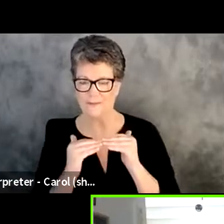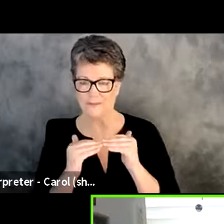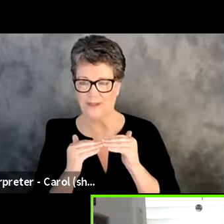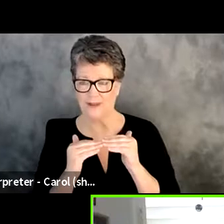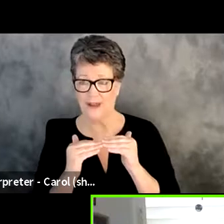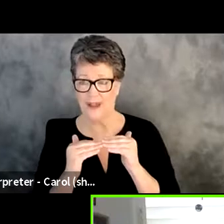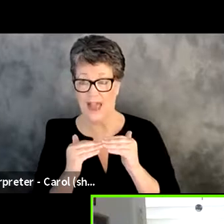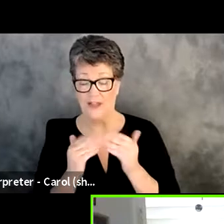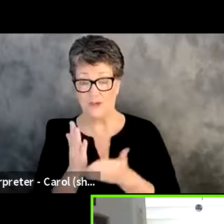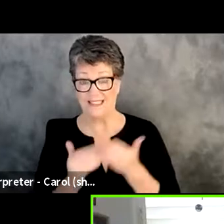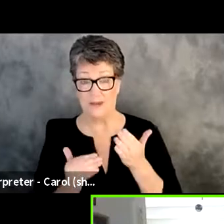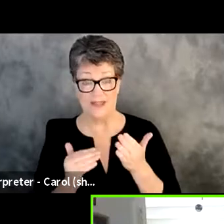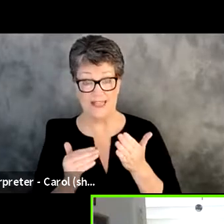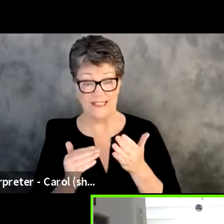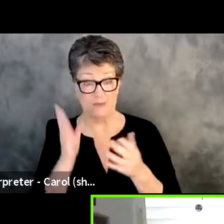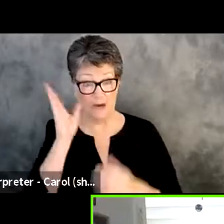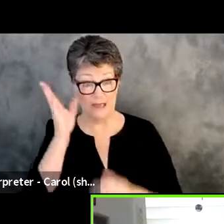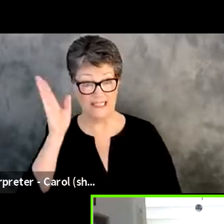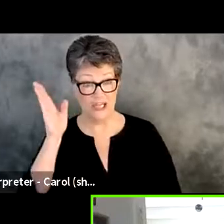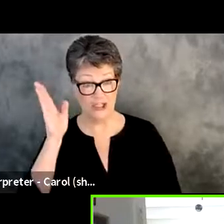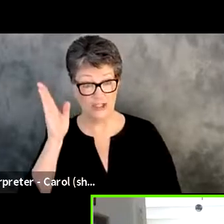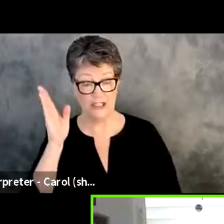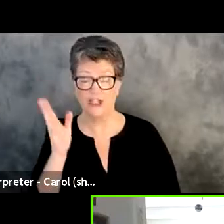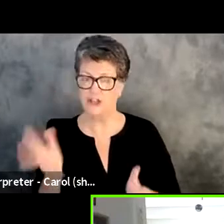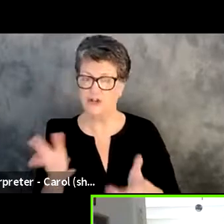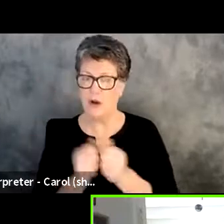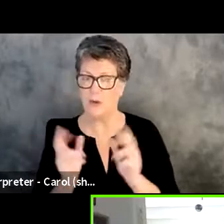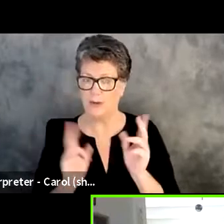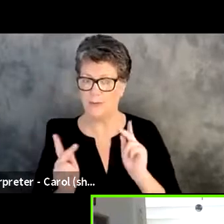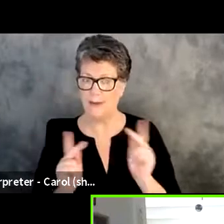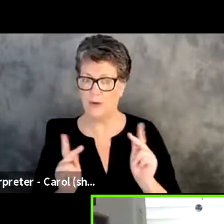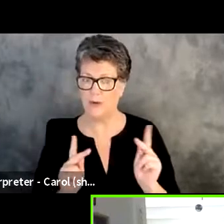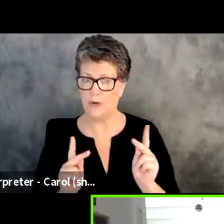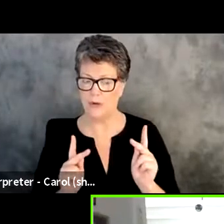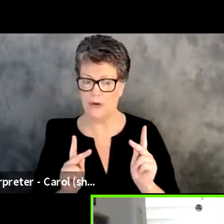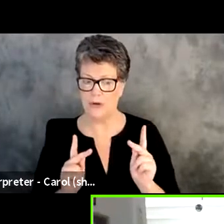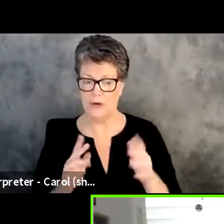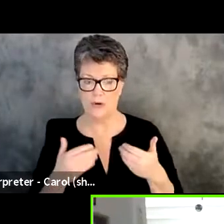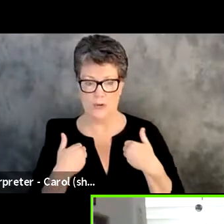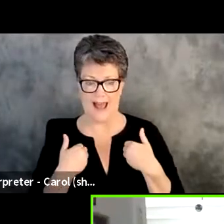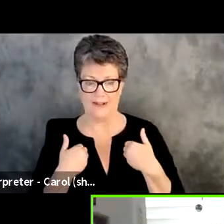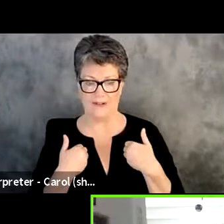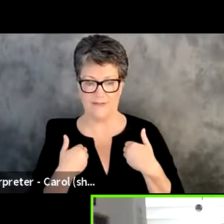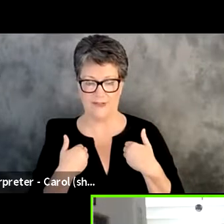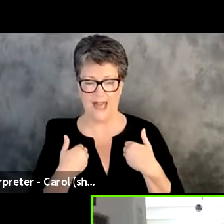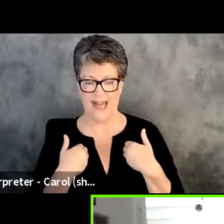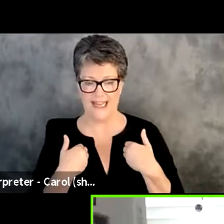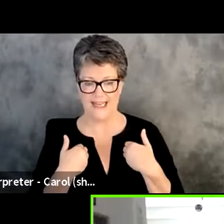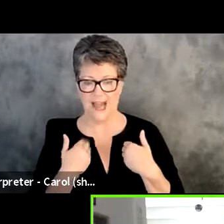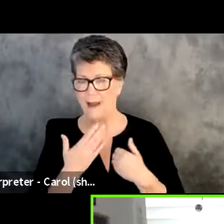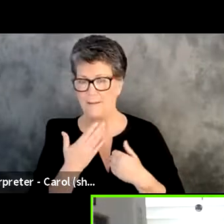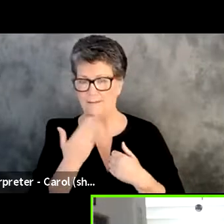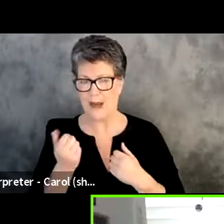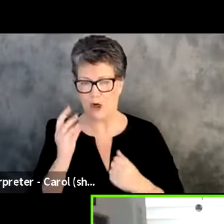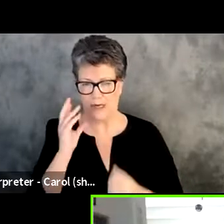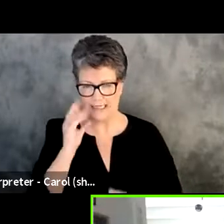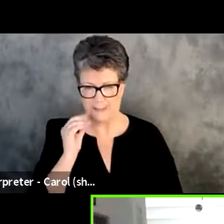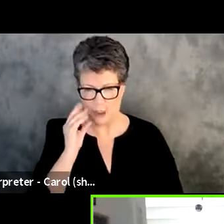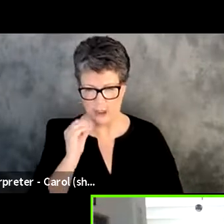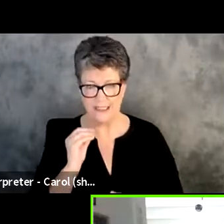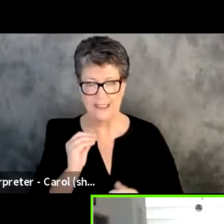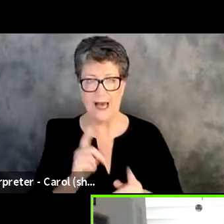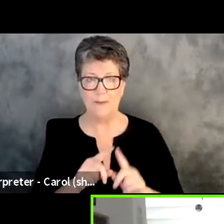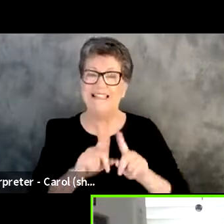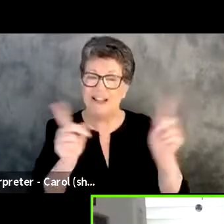some of these presentations, to speak with people who have not better experiences, but